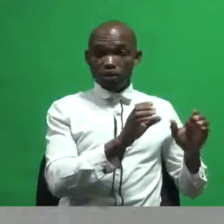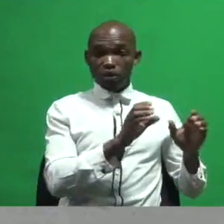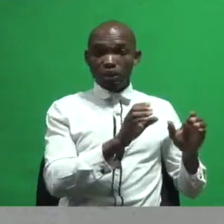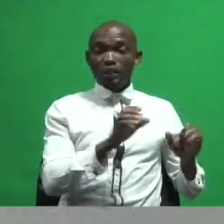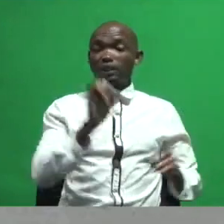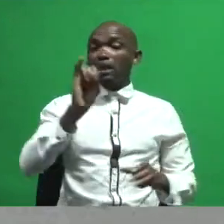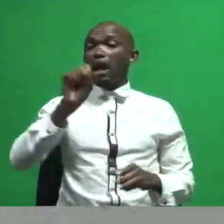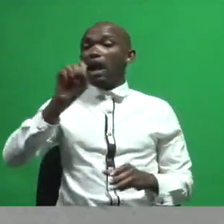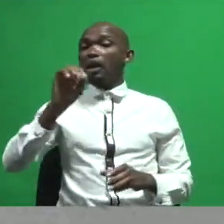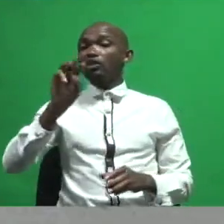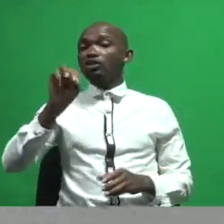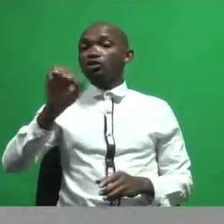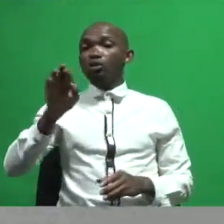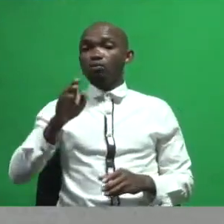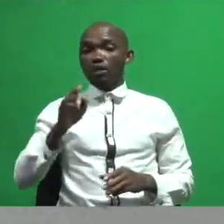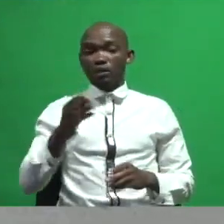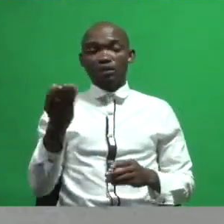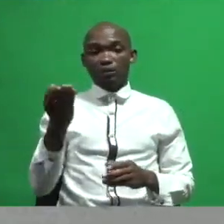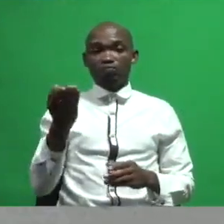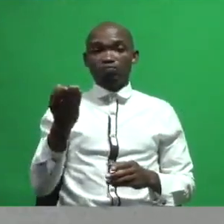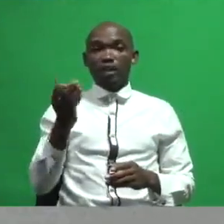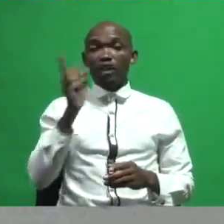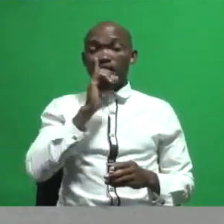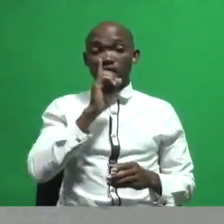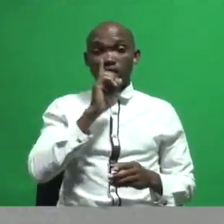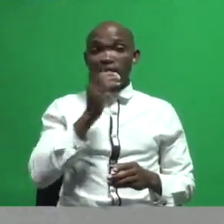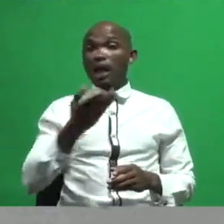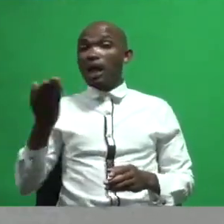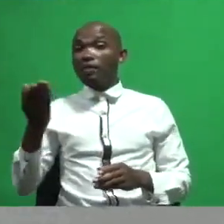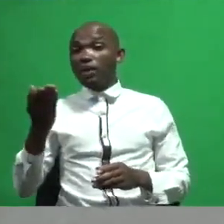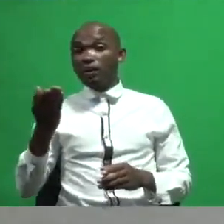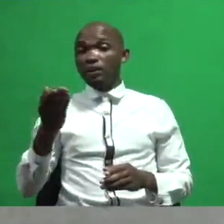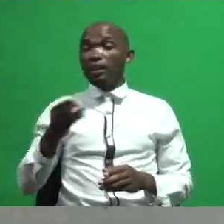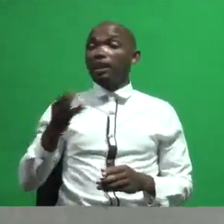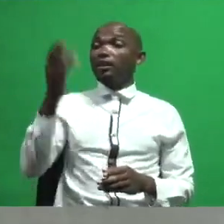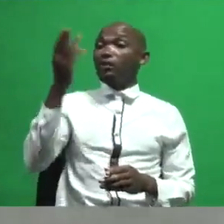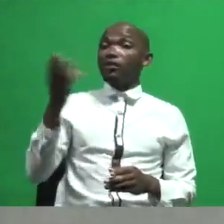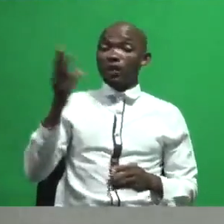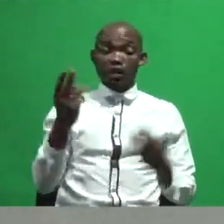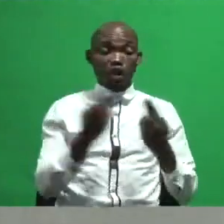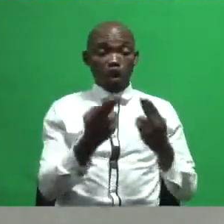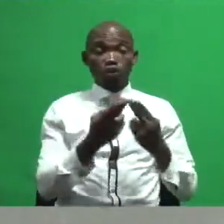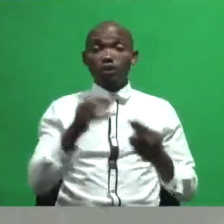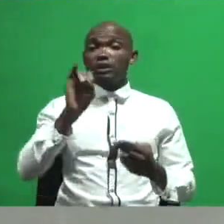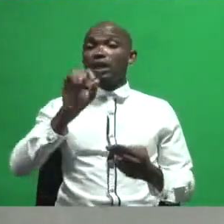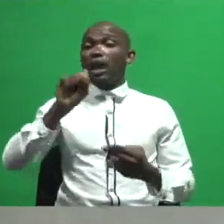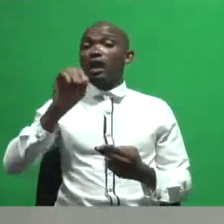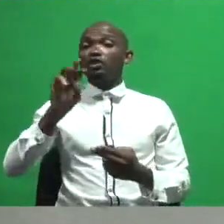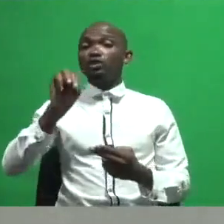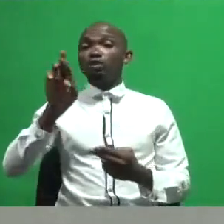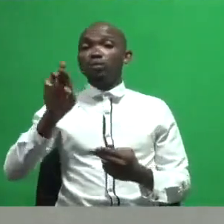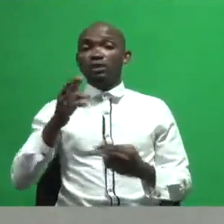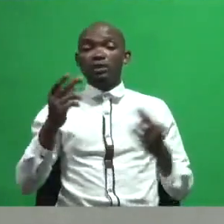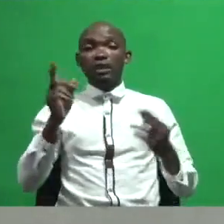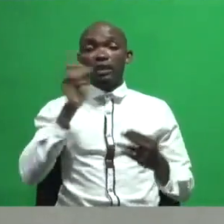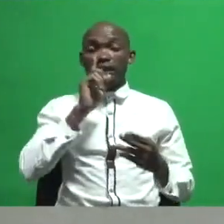compounds are isomers of each other. And also, these three are isomers